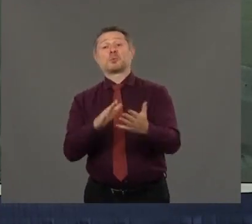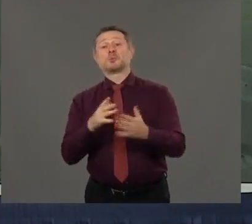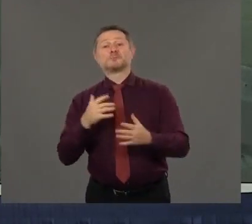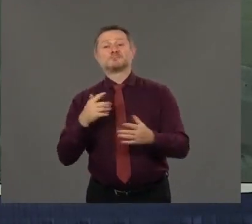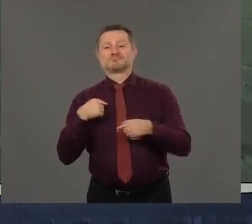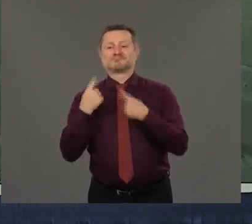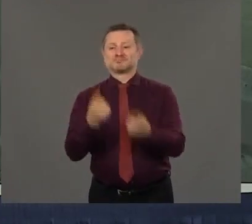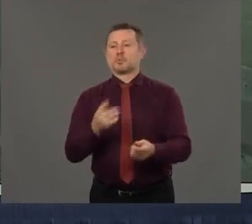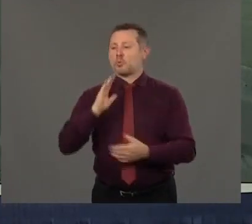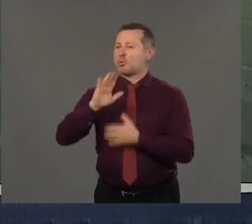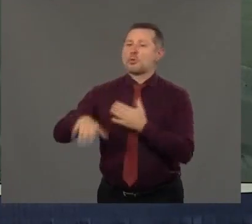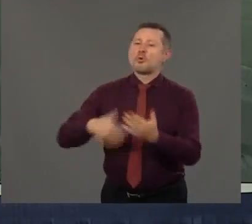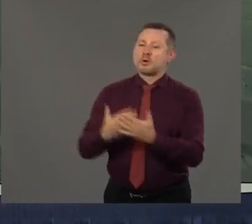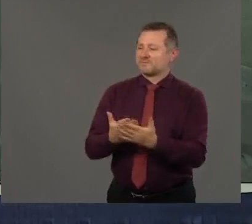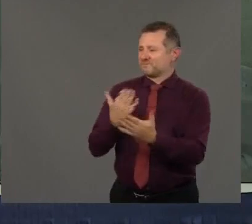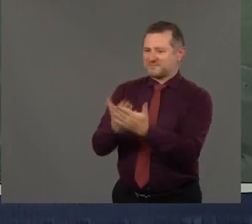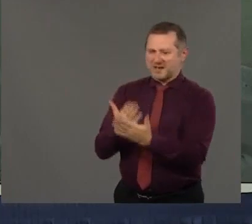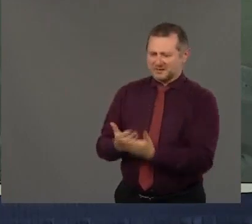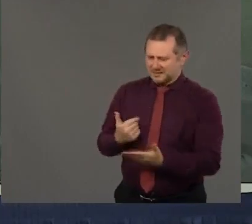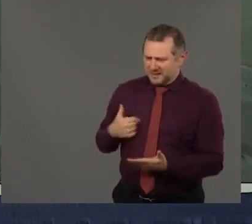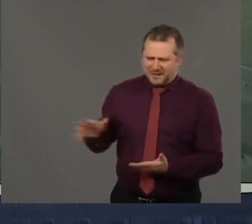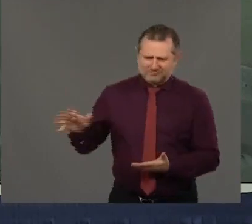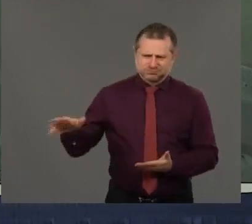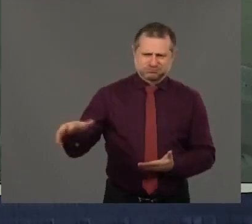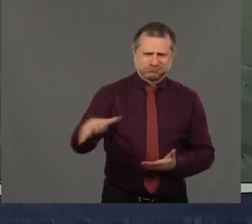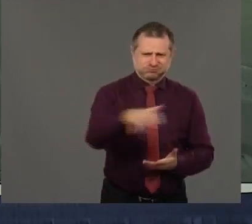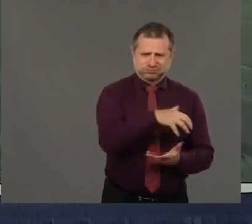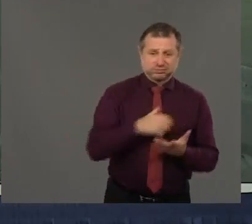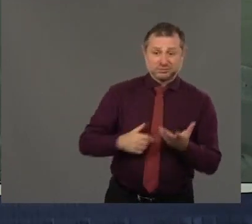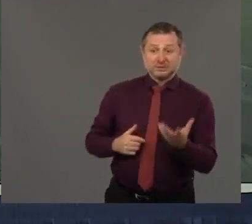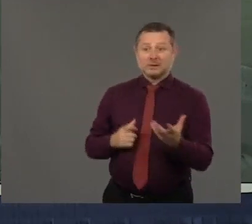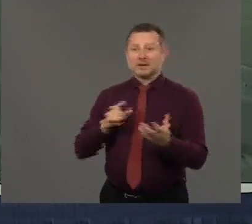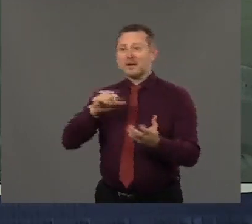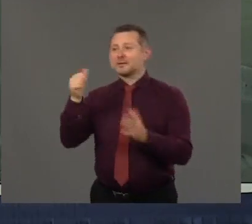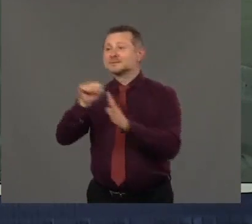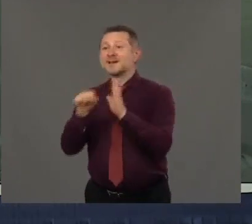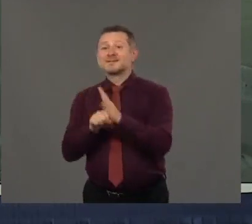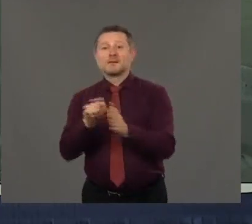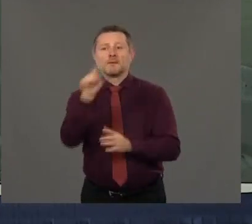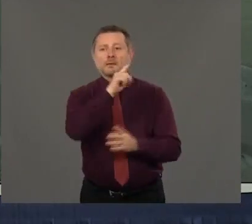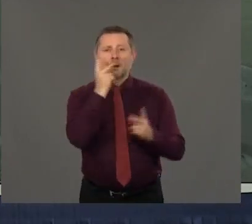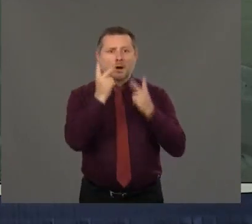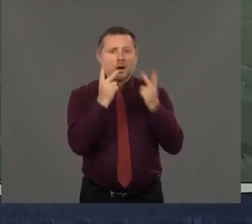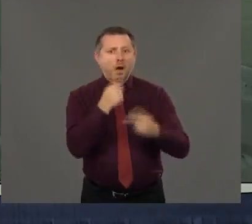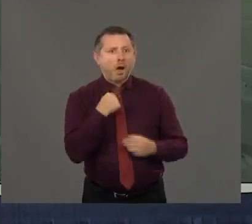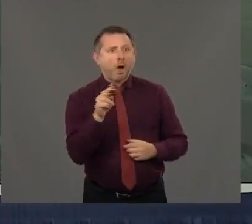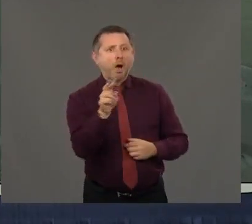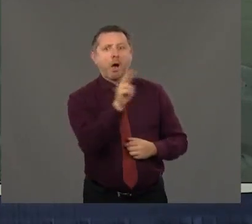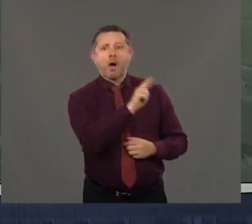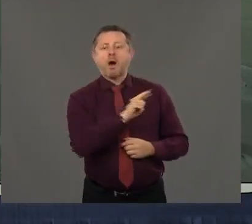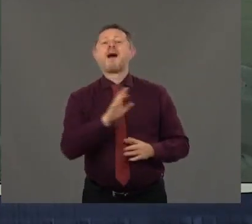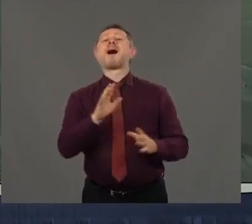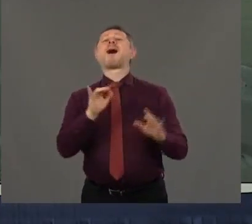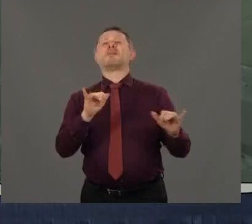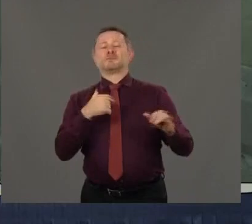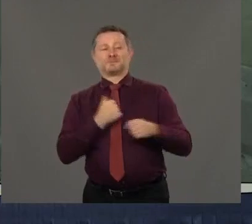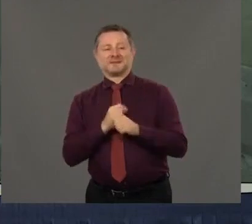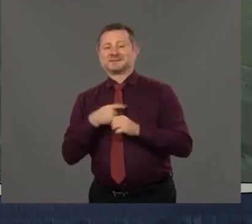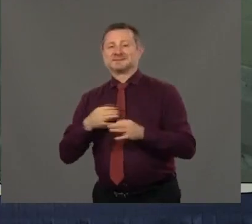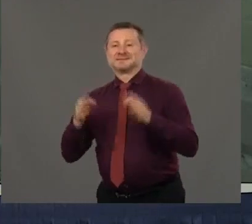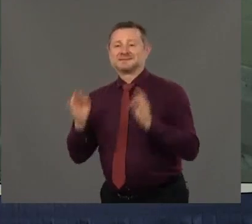can, study the other states, see what's happening, and then make a decision. It's not just indoor